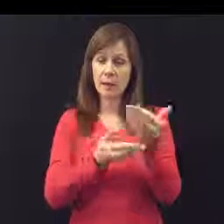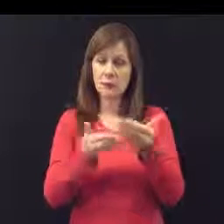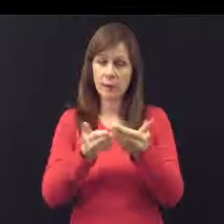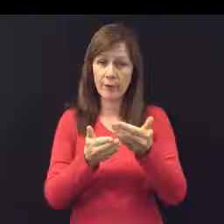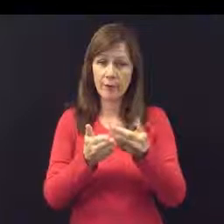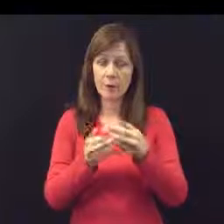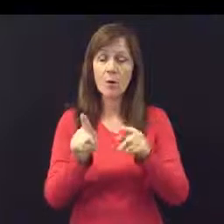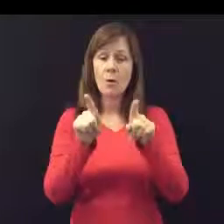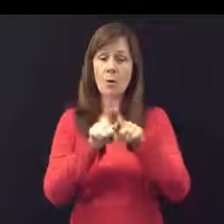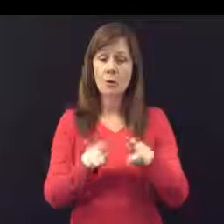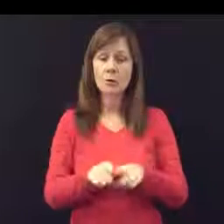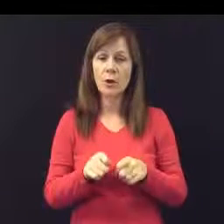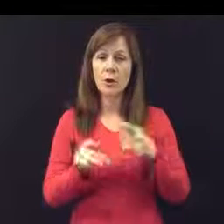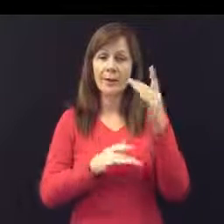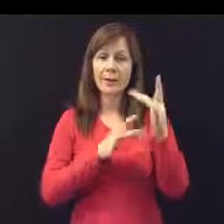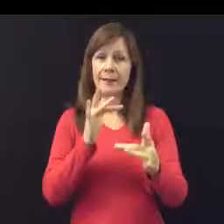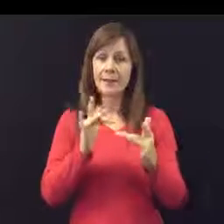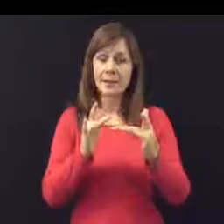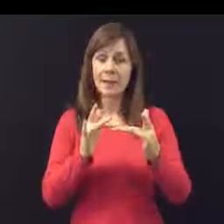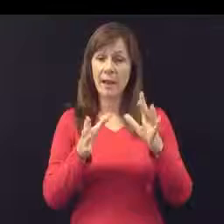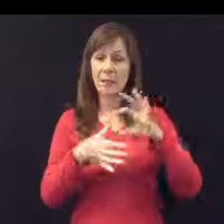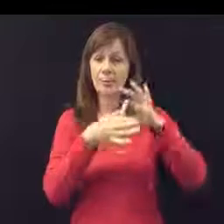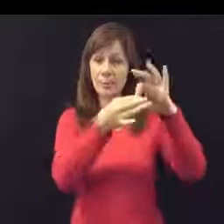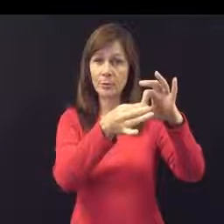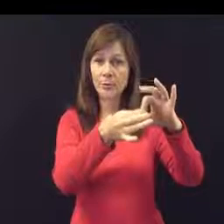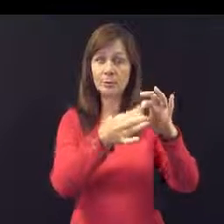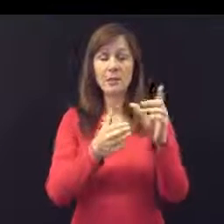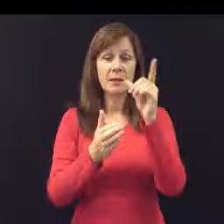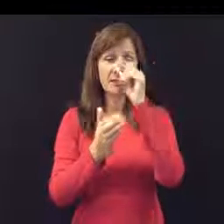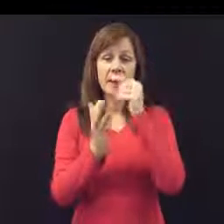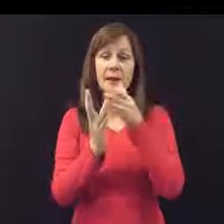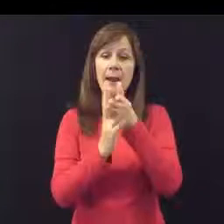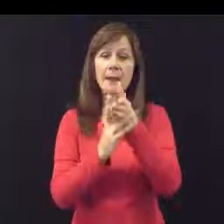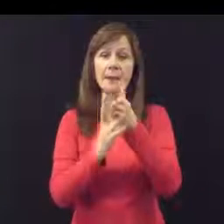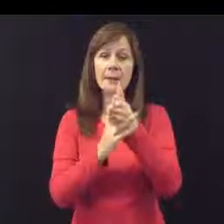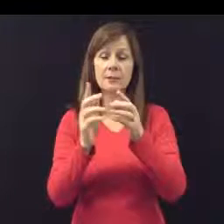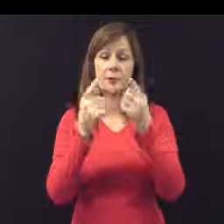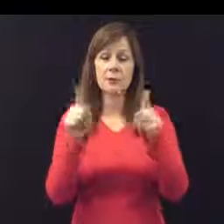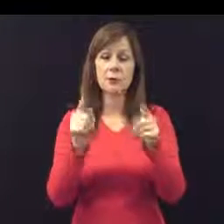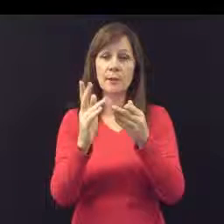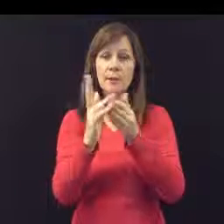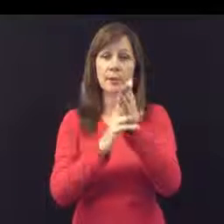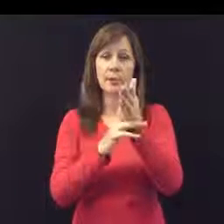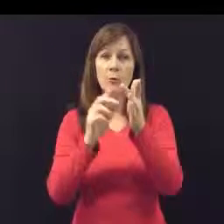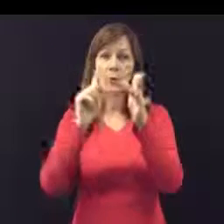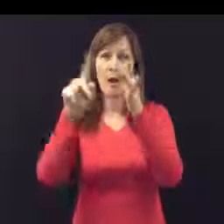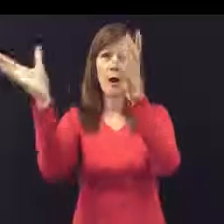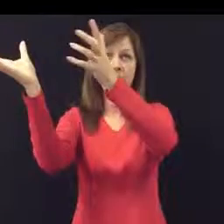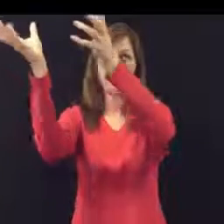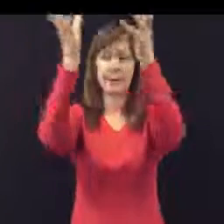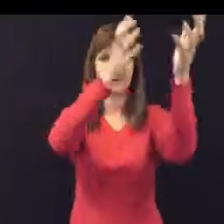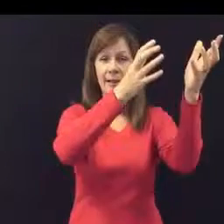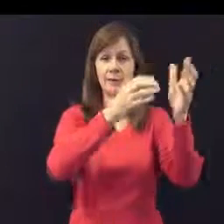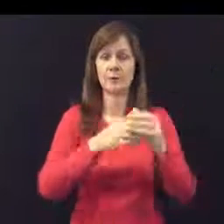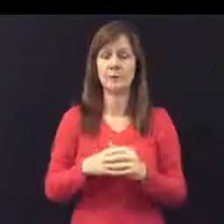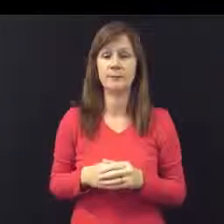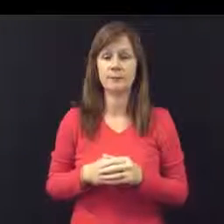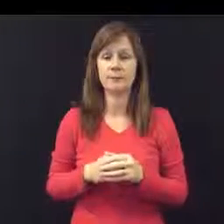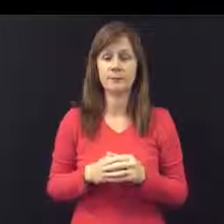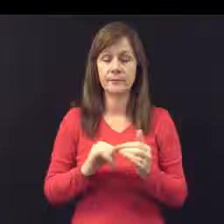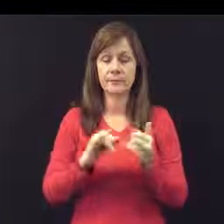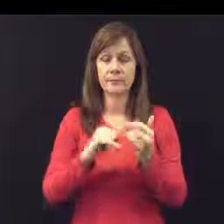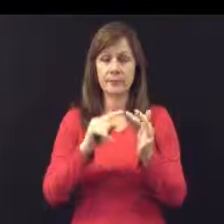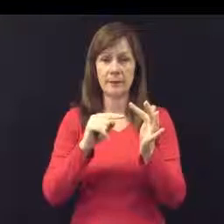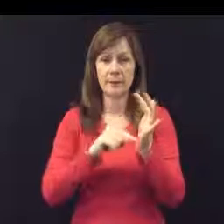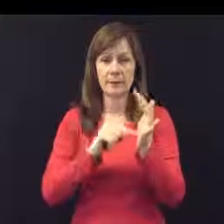desktop computer. If you have purchased the iTunes Music Match service and are connected to the internet, your entire collection of music is